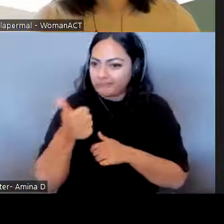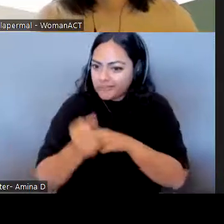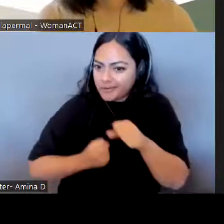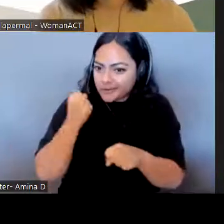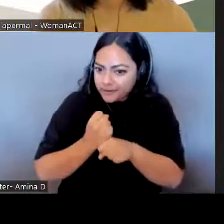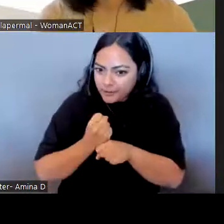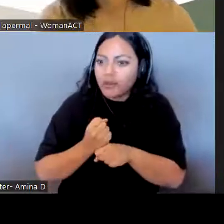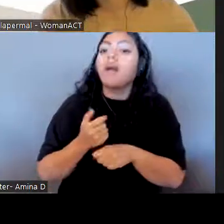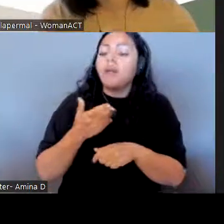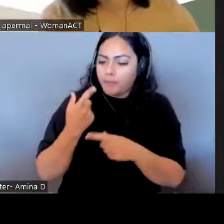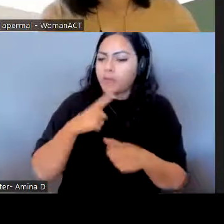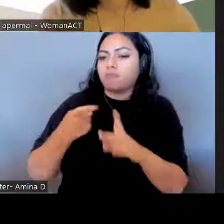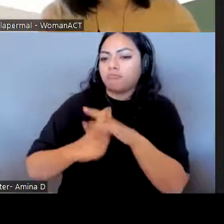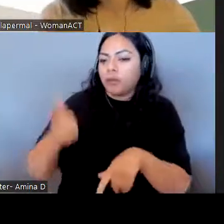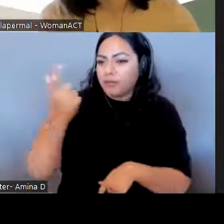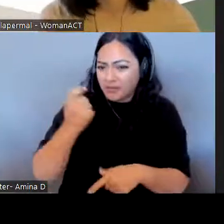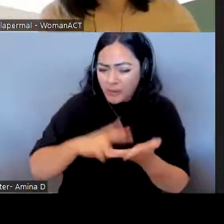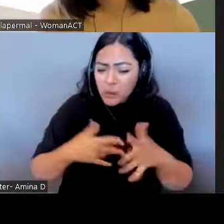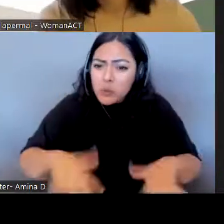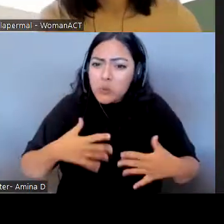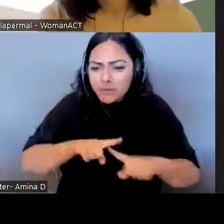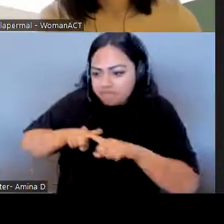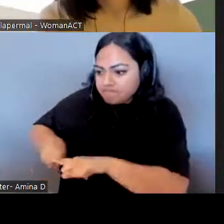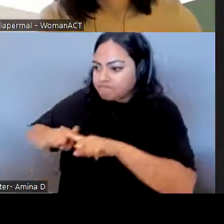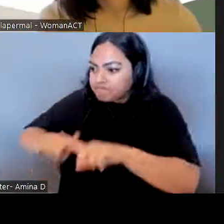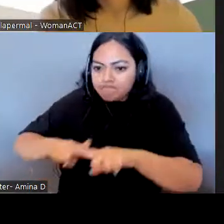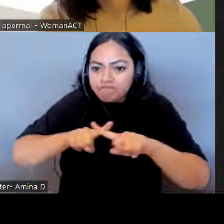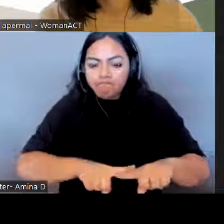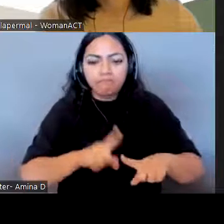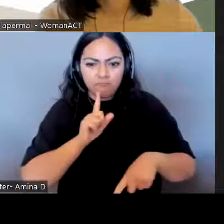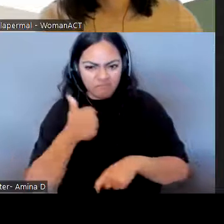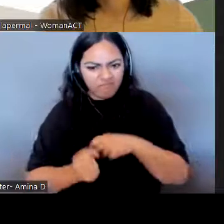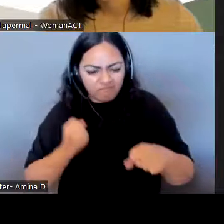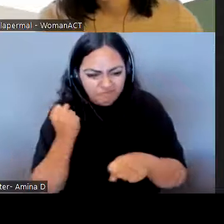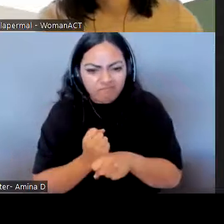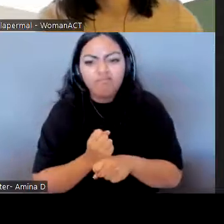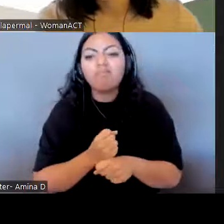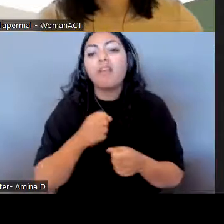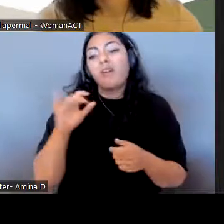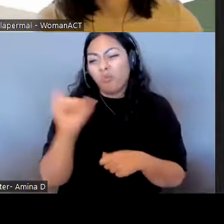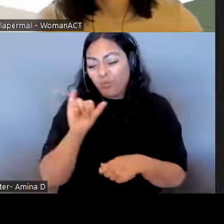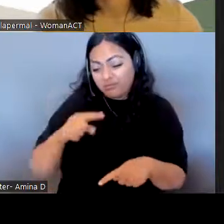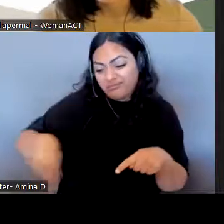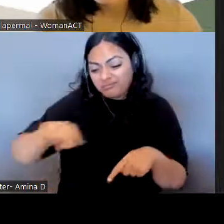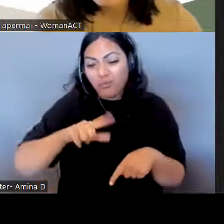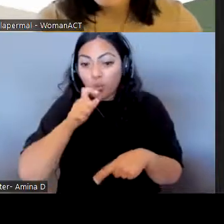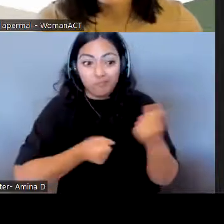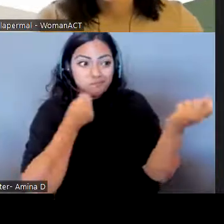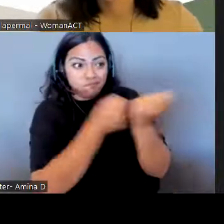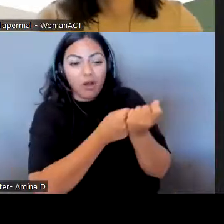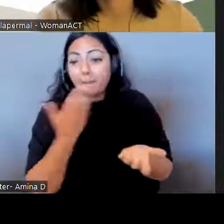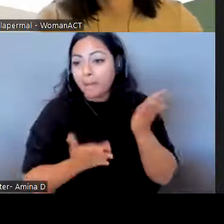to reliance again to others, often the abusers who sponsored them. There might be a lack of knowledge of the